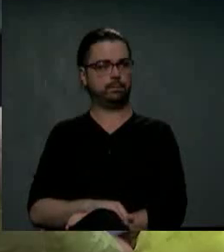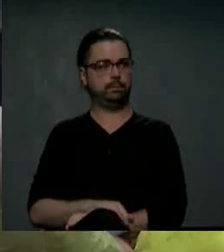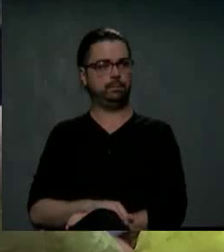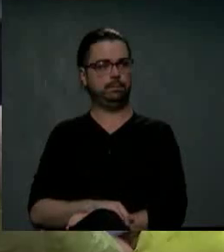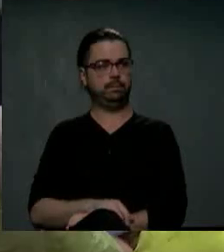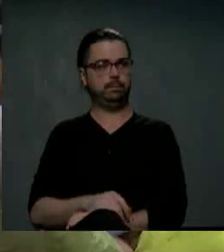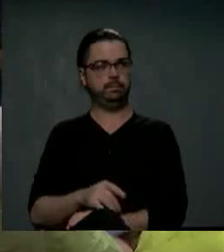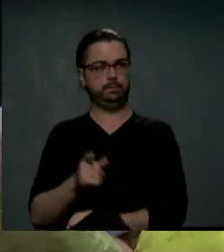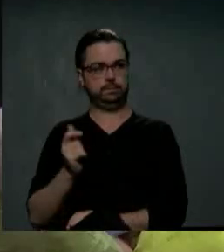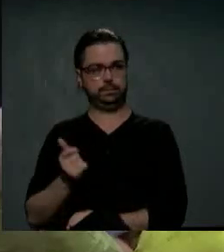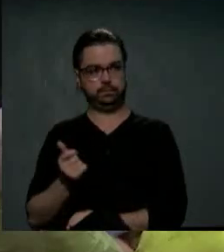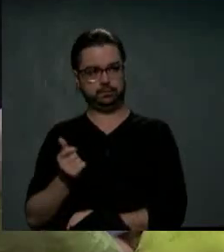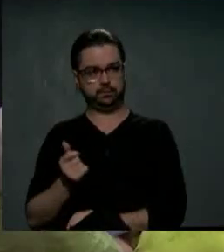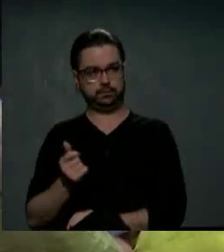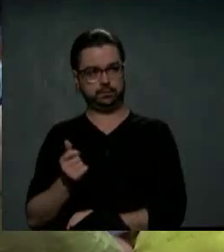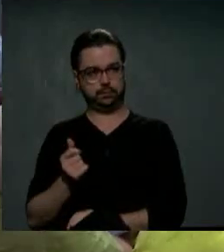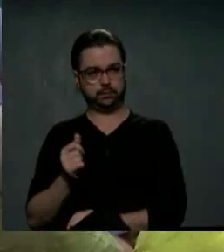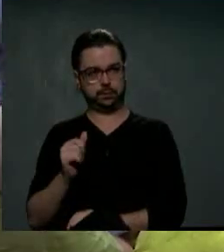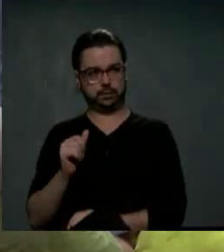see.